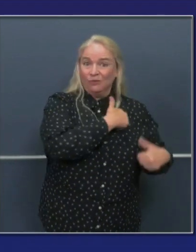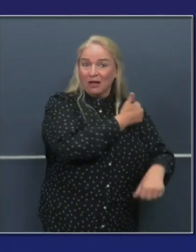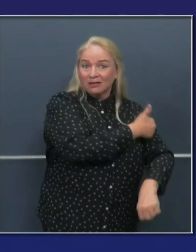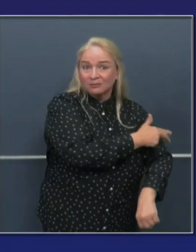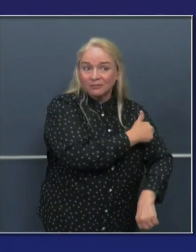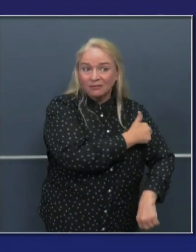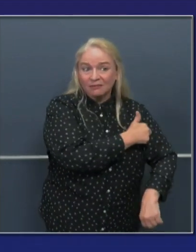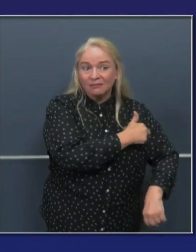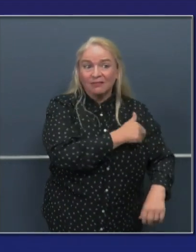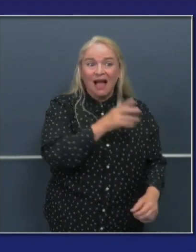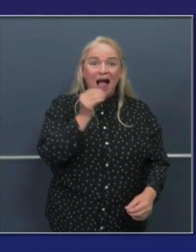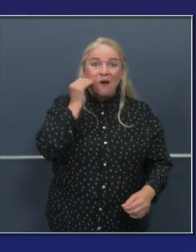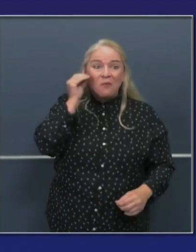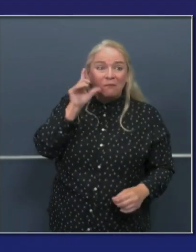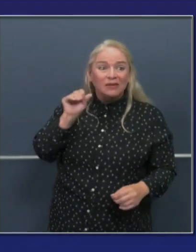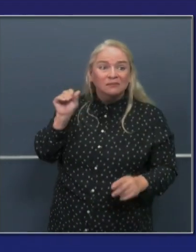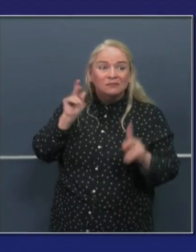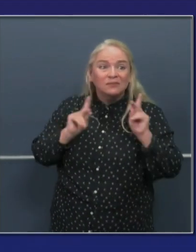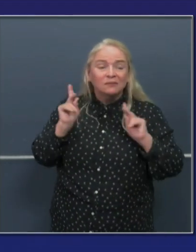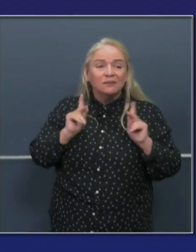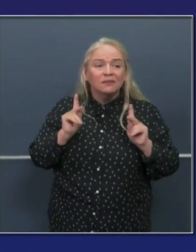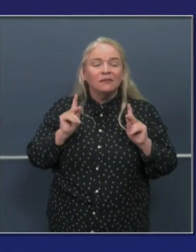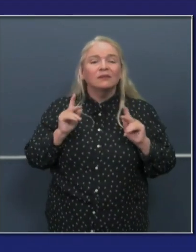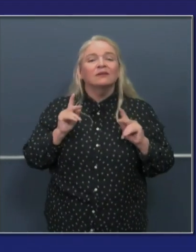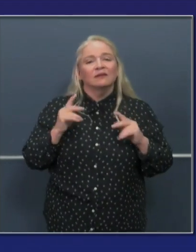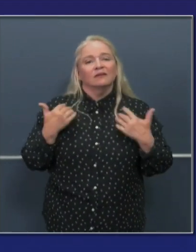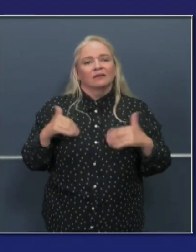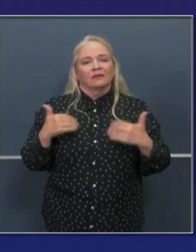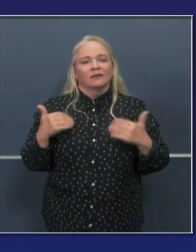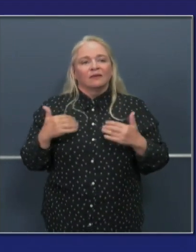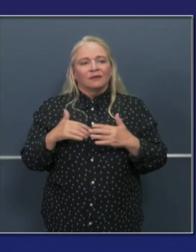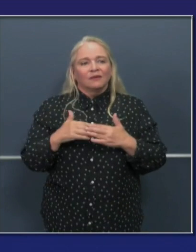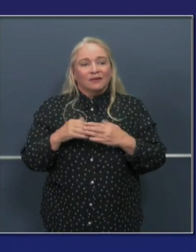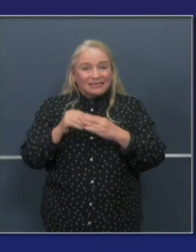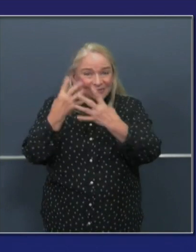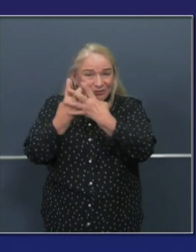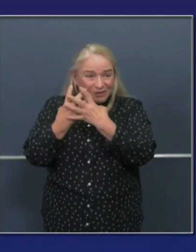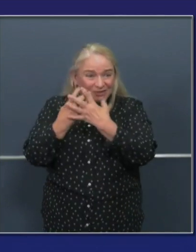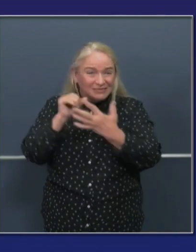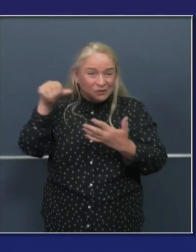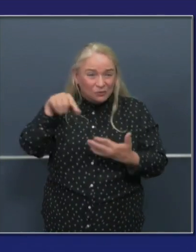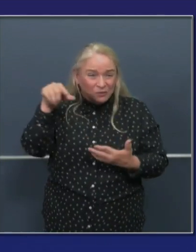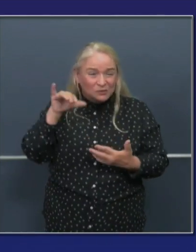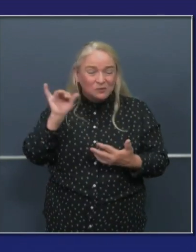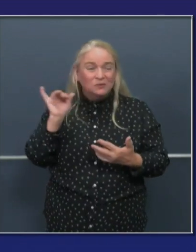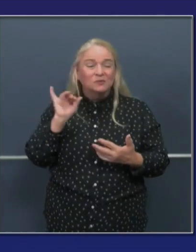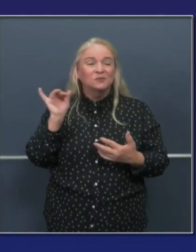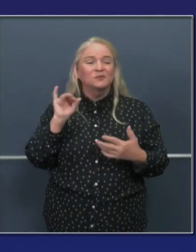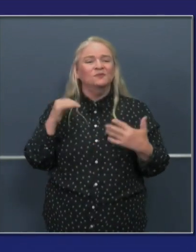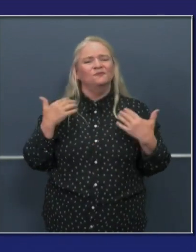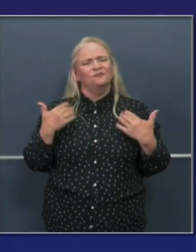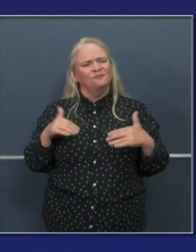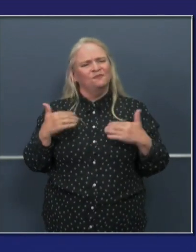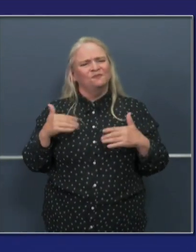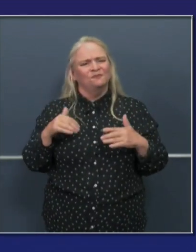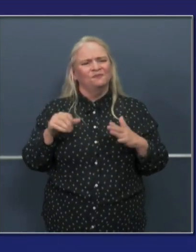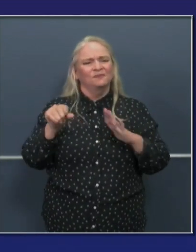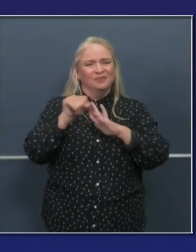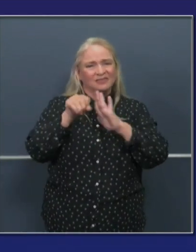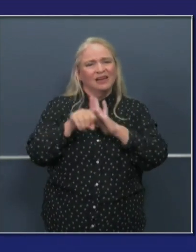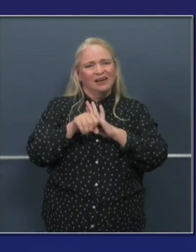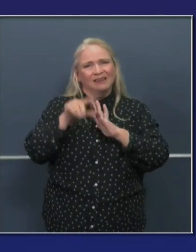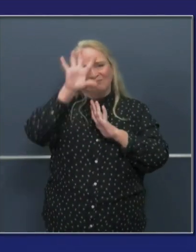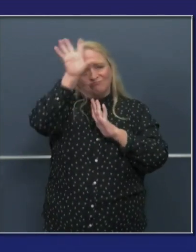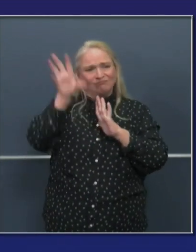homeless facilities is around our jail system and our state system. So prisons and